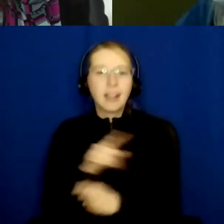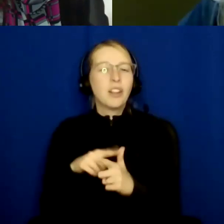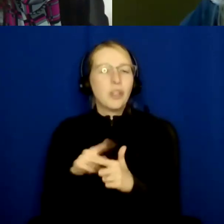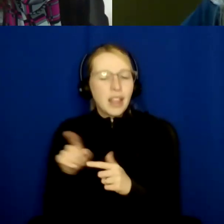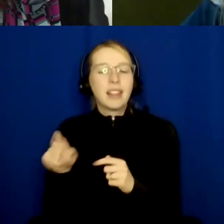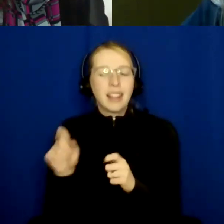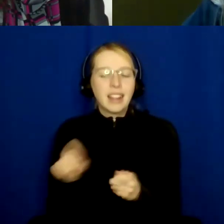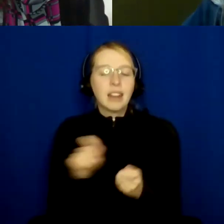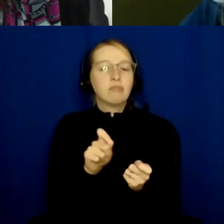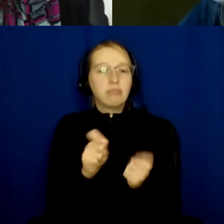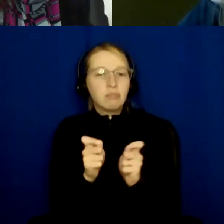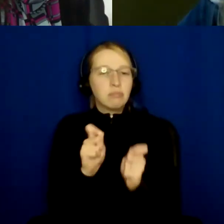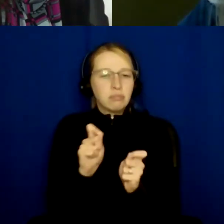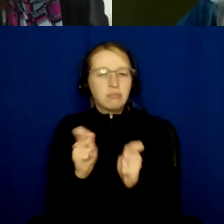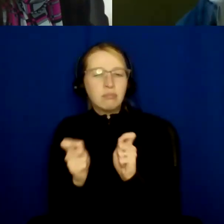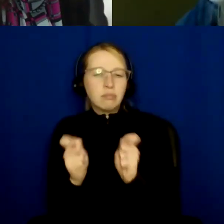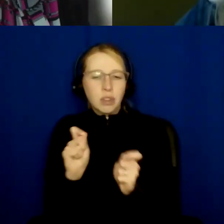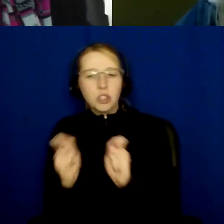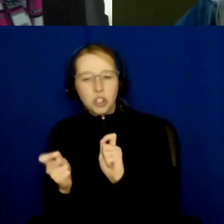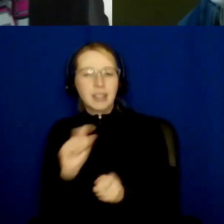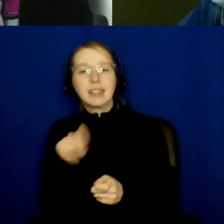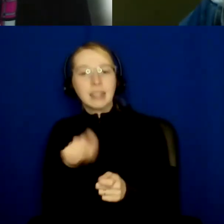of the price.